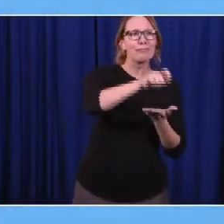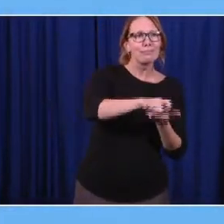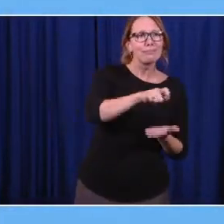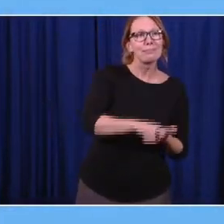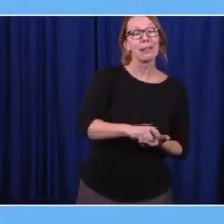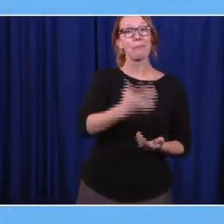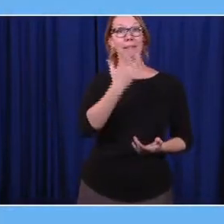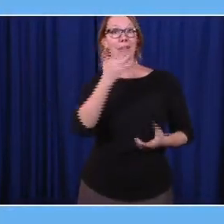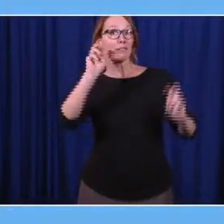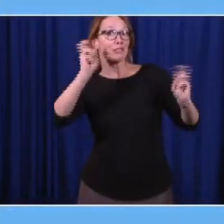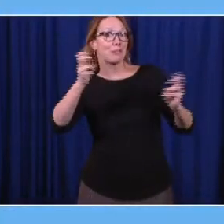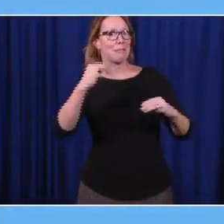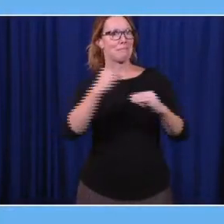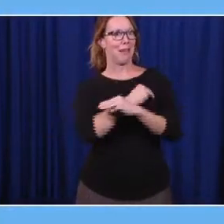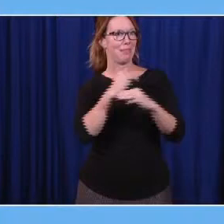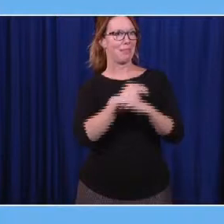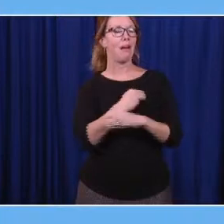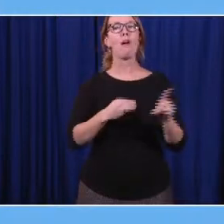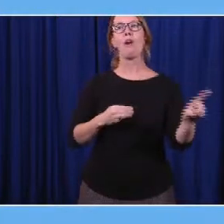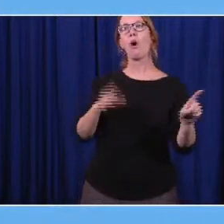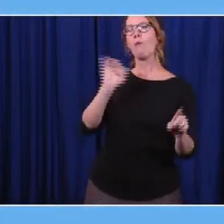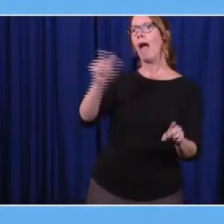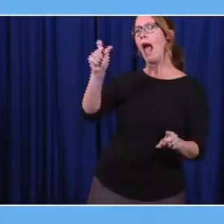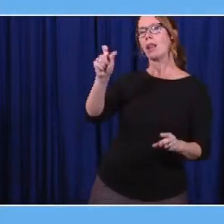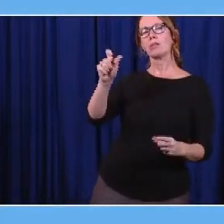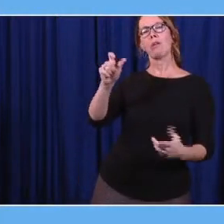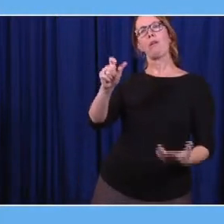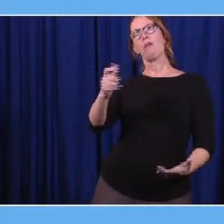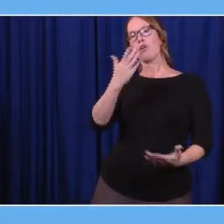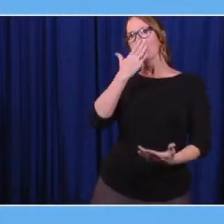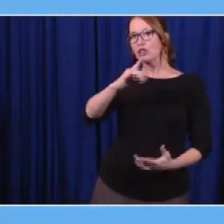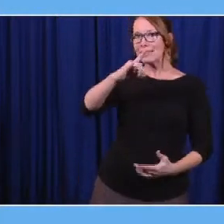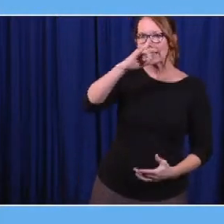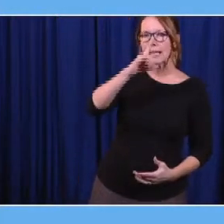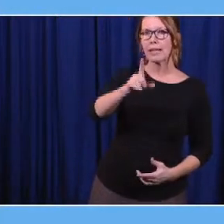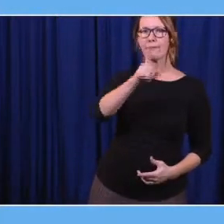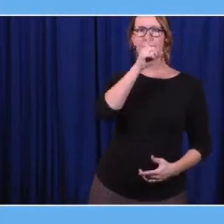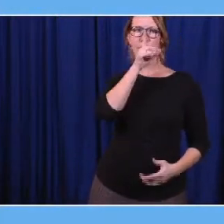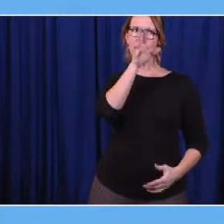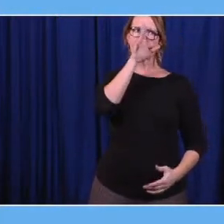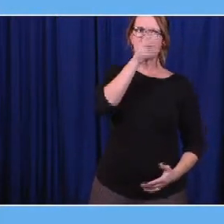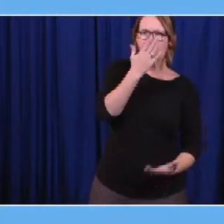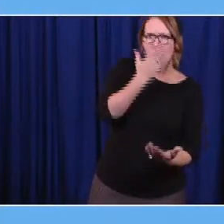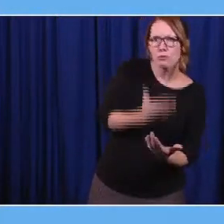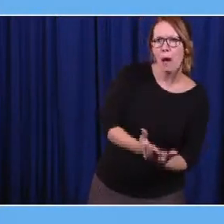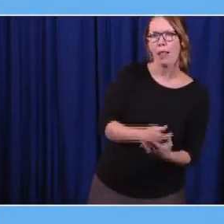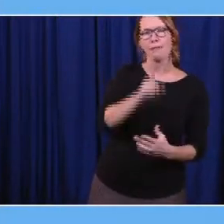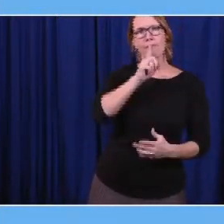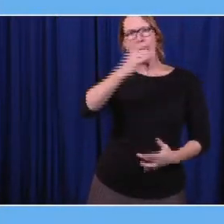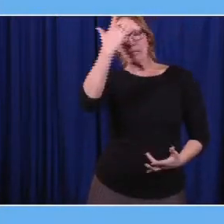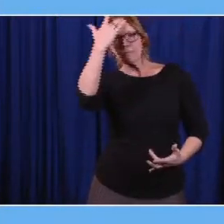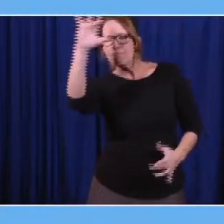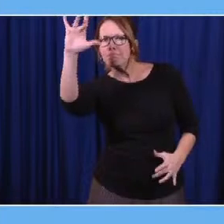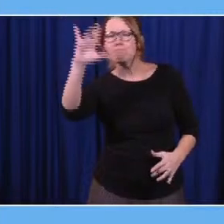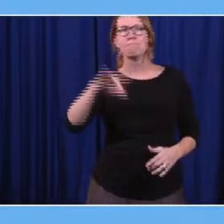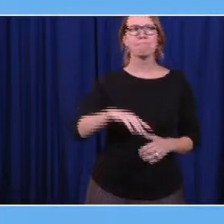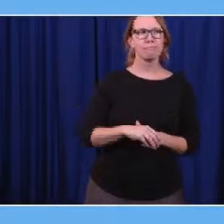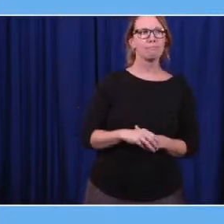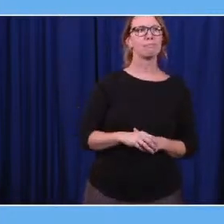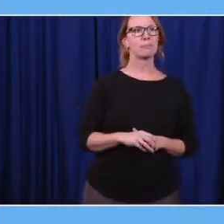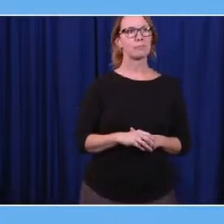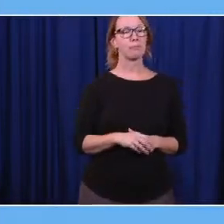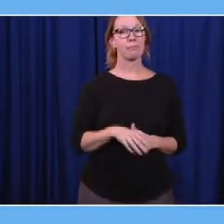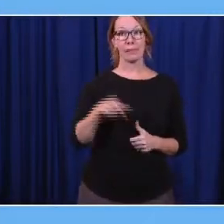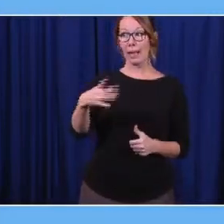subject is math. So Alex is a really good kid. He's a very articulate child. He's really intelligent. 4 pages are hard. He